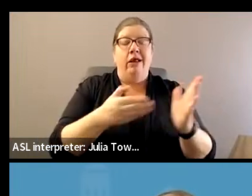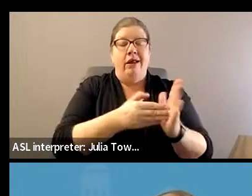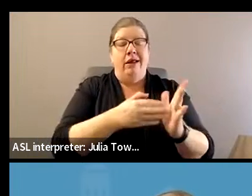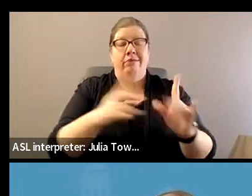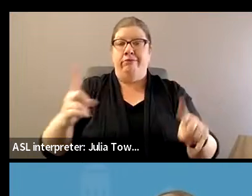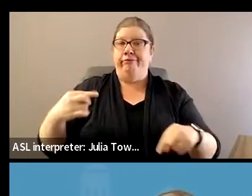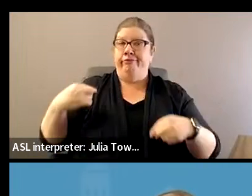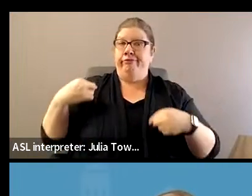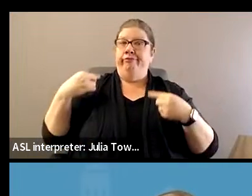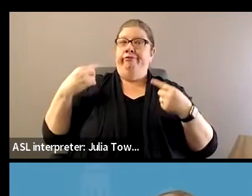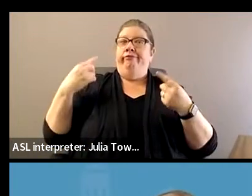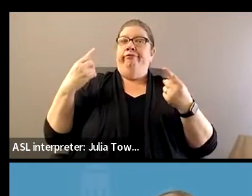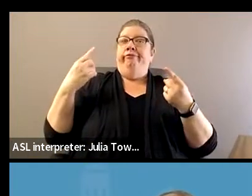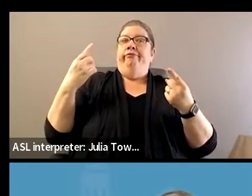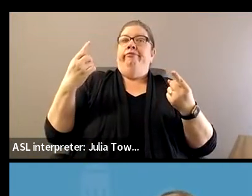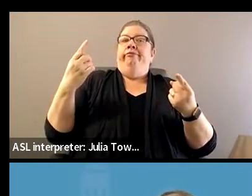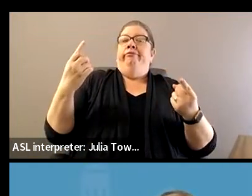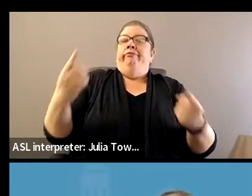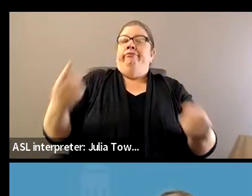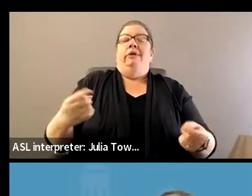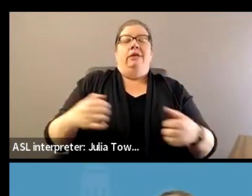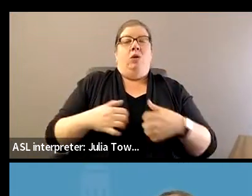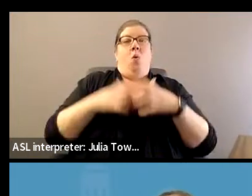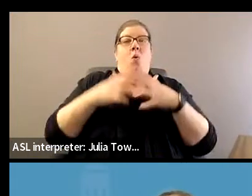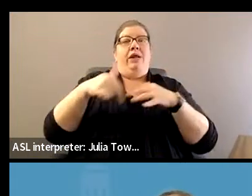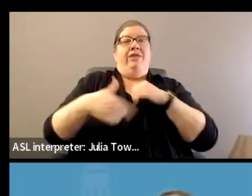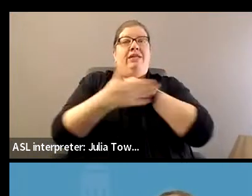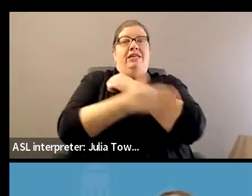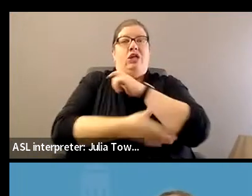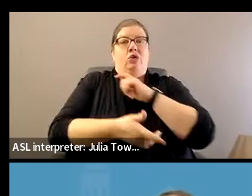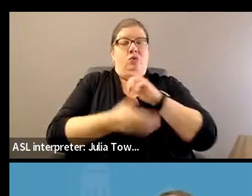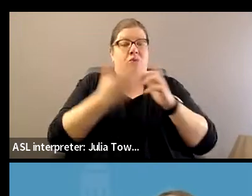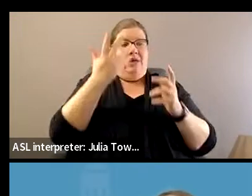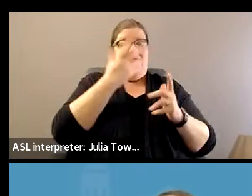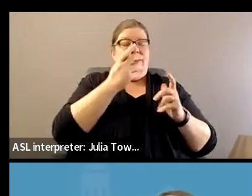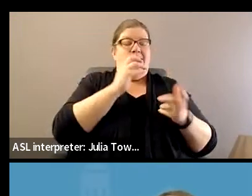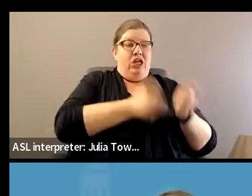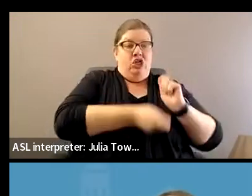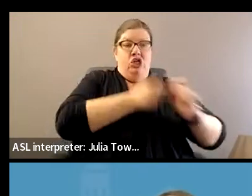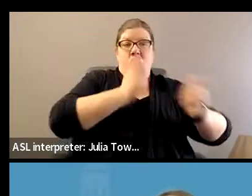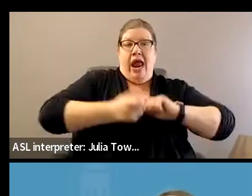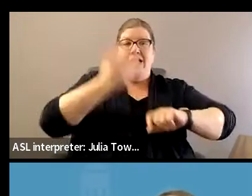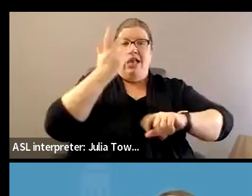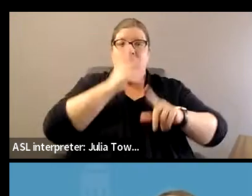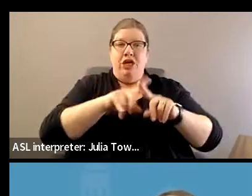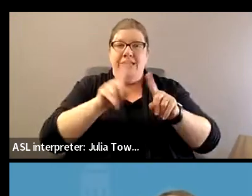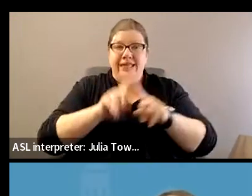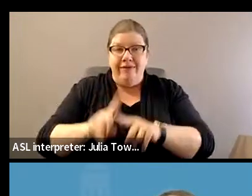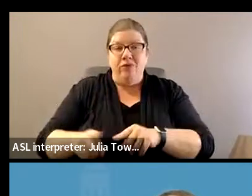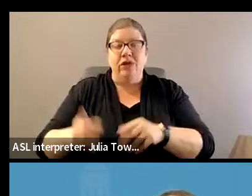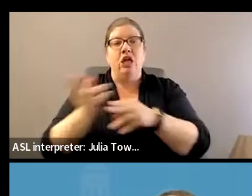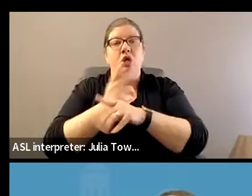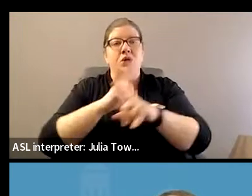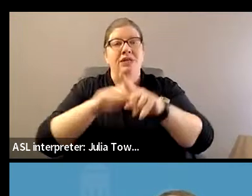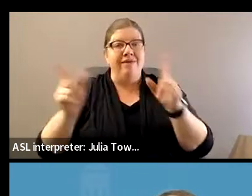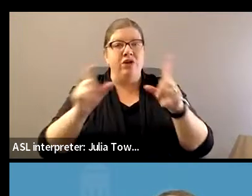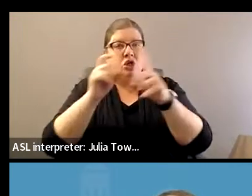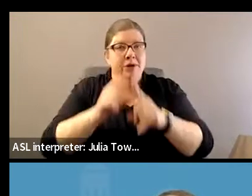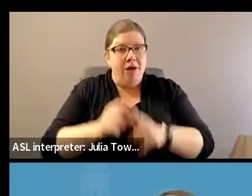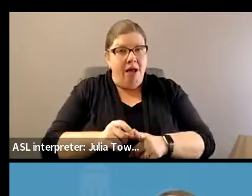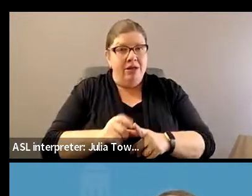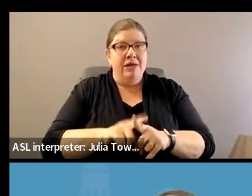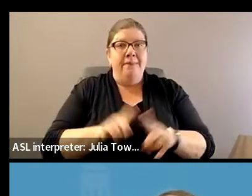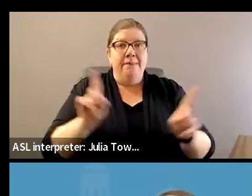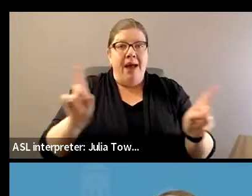of our country, that these systems have been built in place, and they change and they look a little bit different and they use some different terminology, but